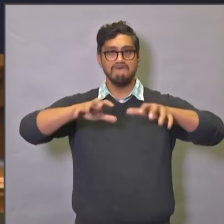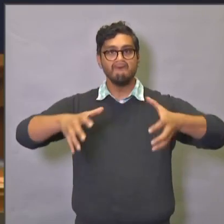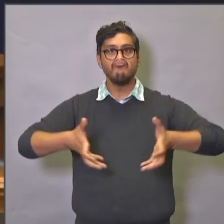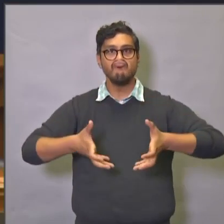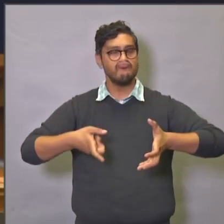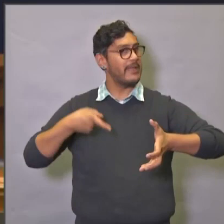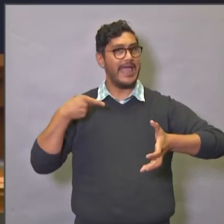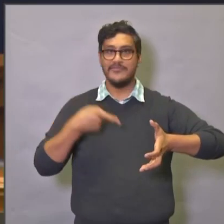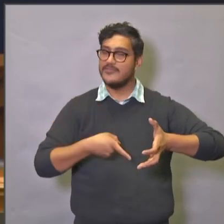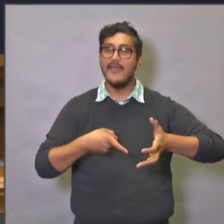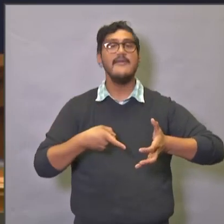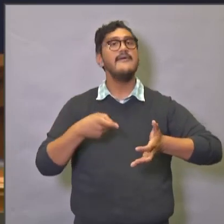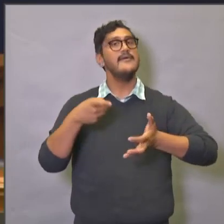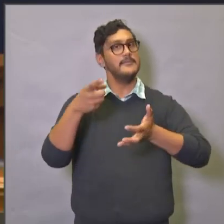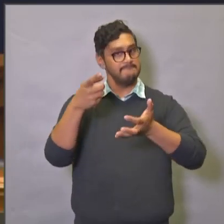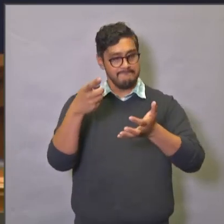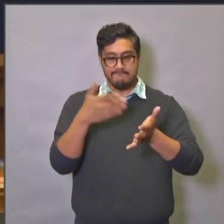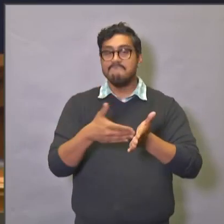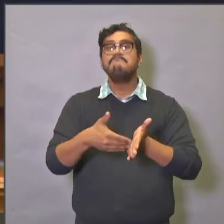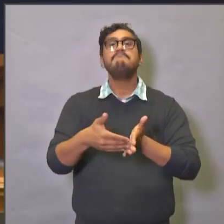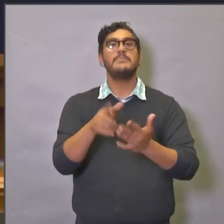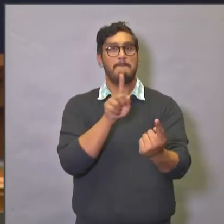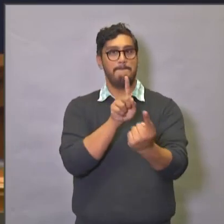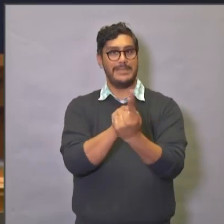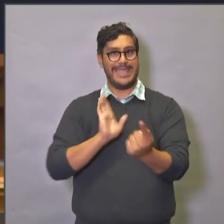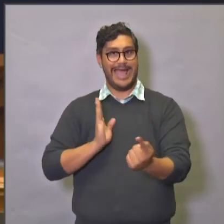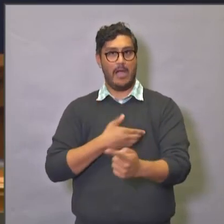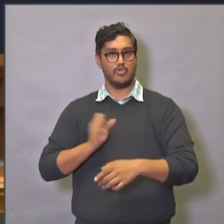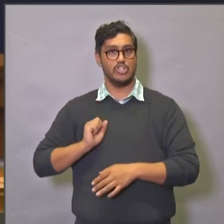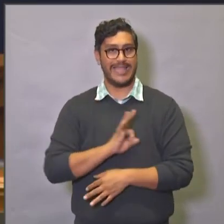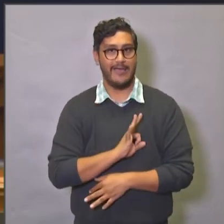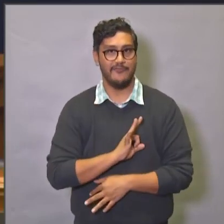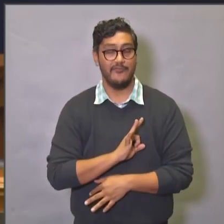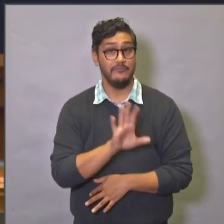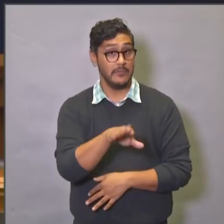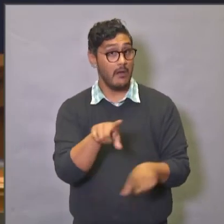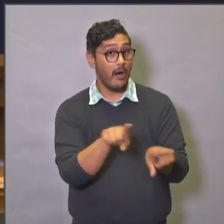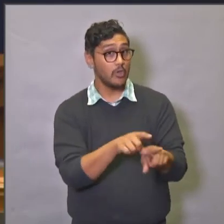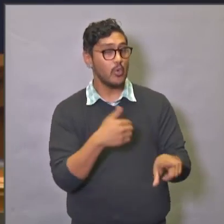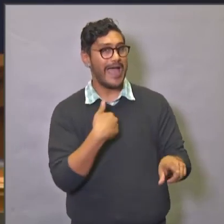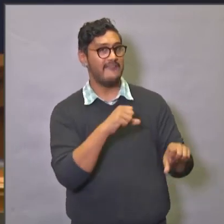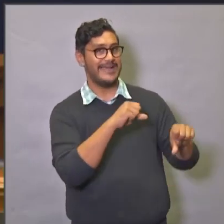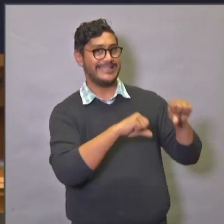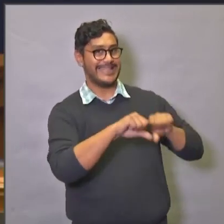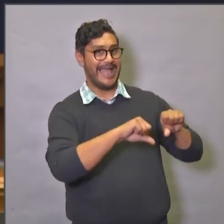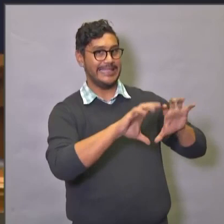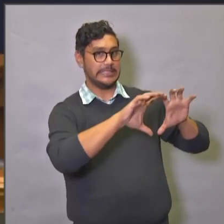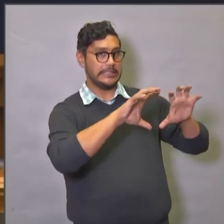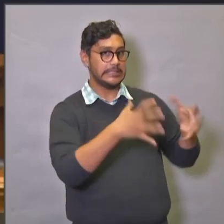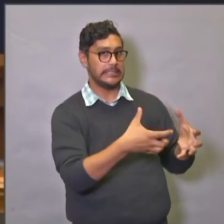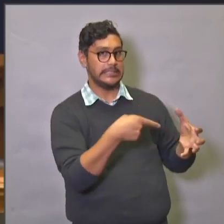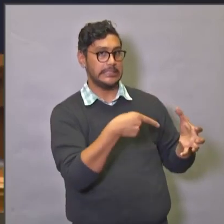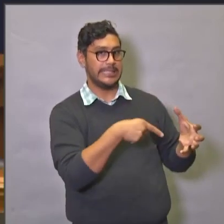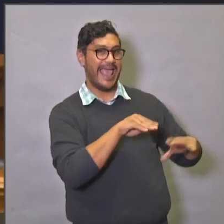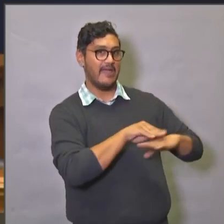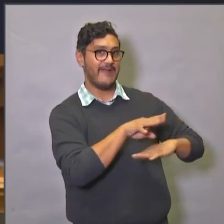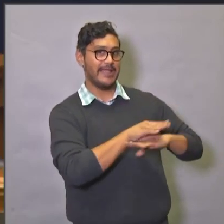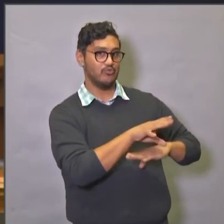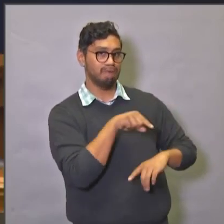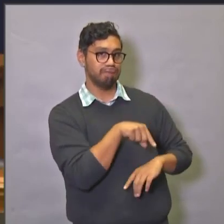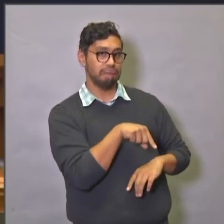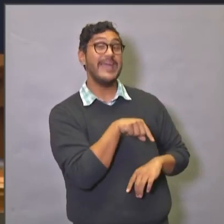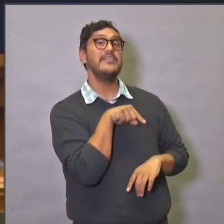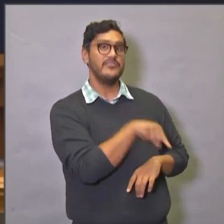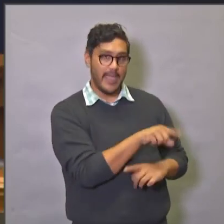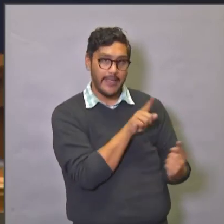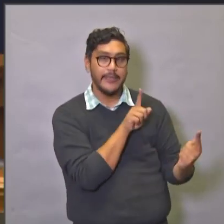meets regularly with our staff, and we also have a scientific advisory council that also meets, and